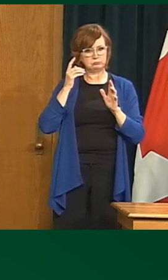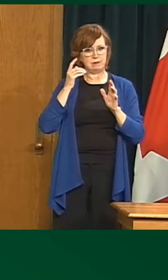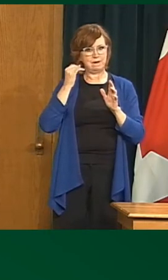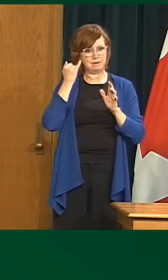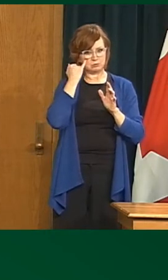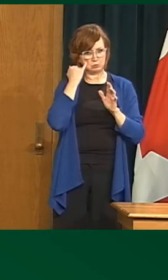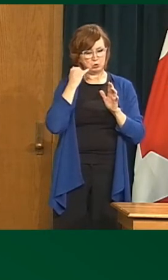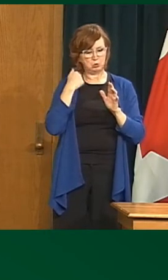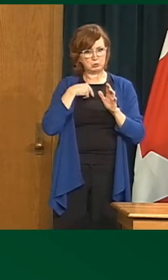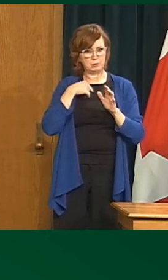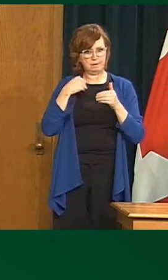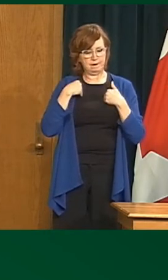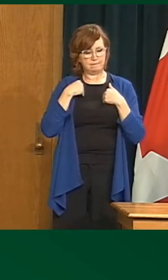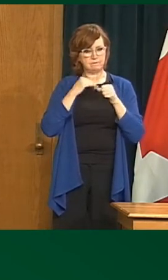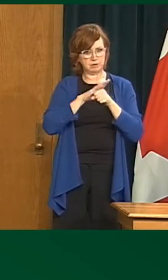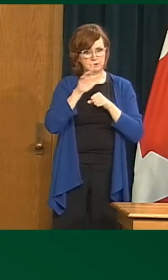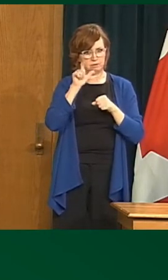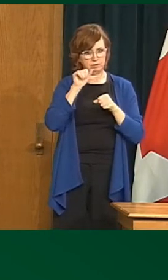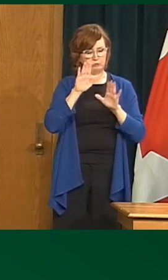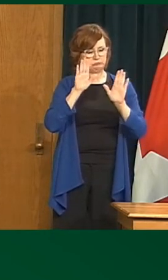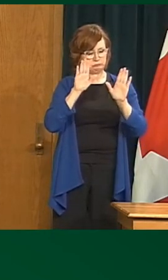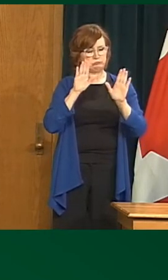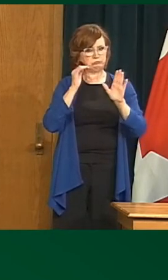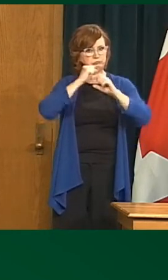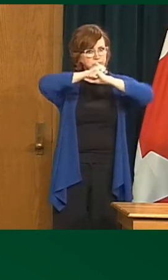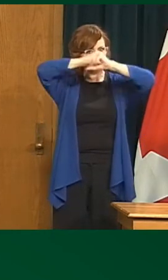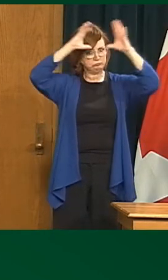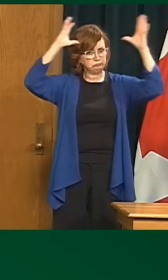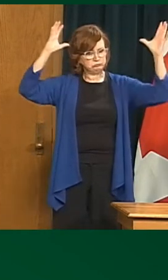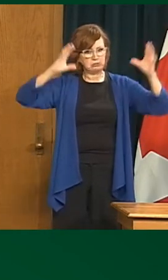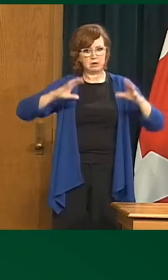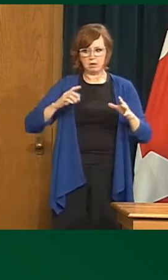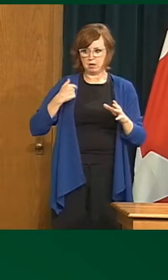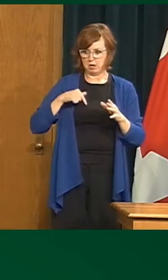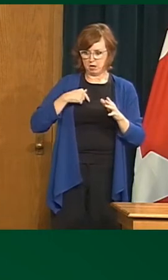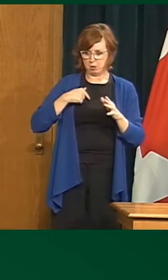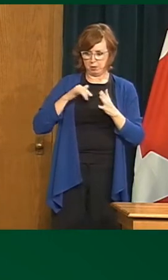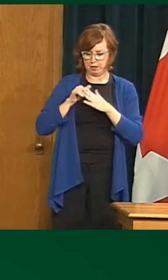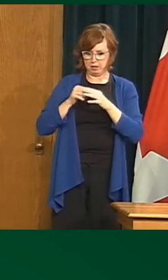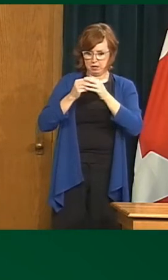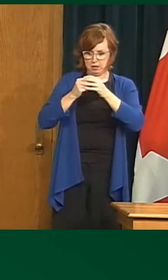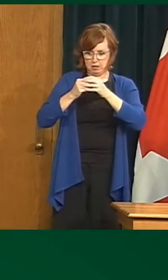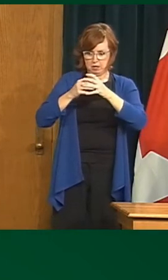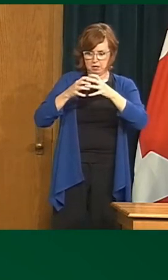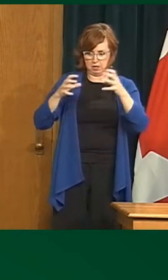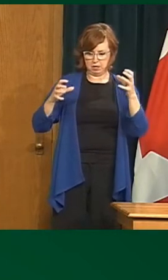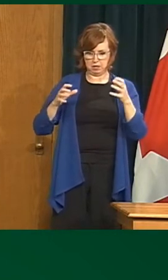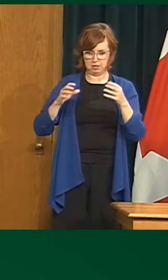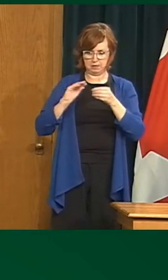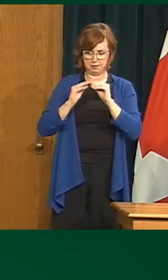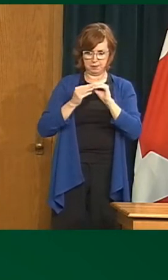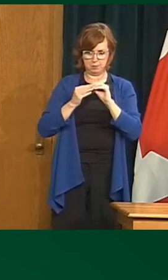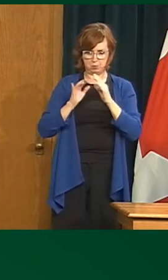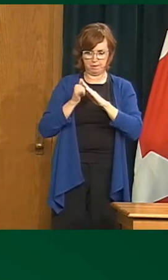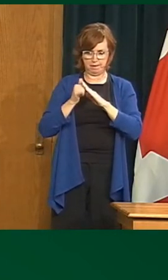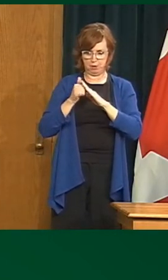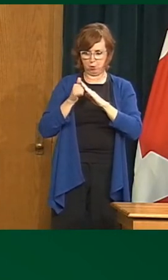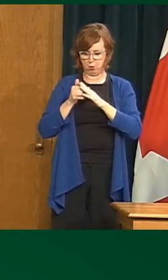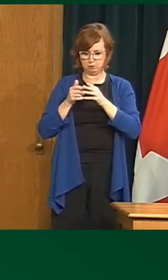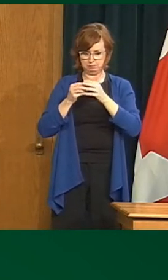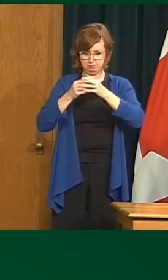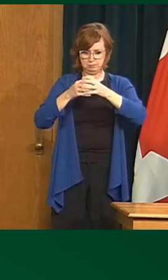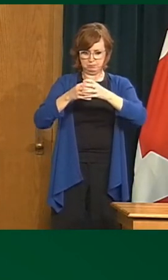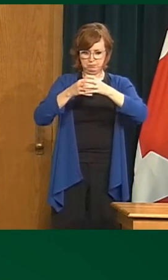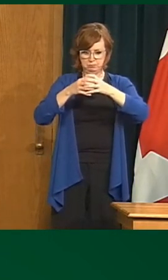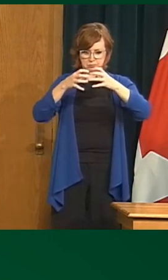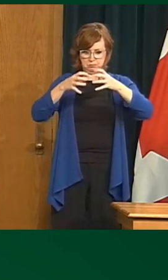capacity, how could we expand our numbers, and we'll look for some direction on this in the next day or two, but how we are able to expand